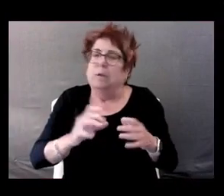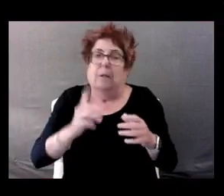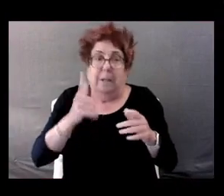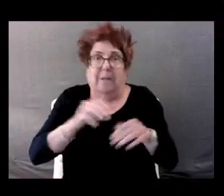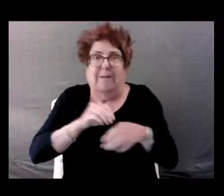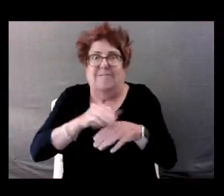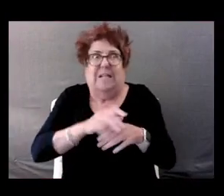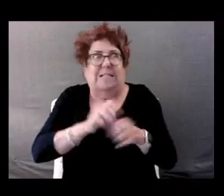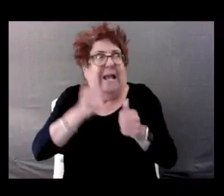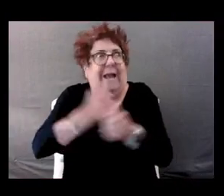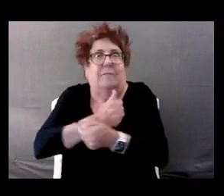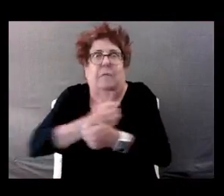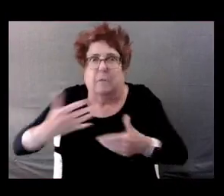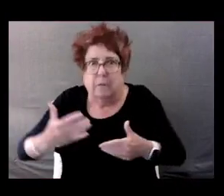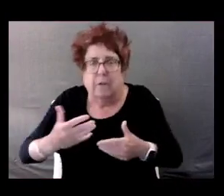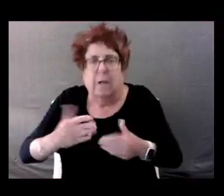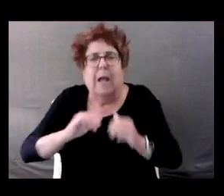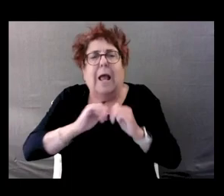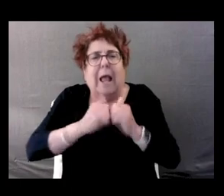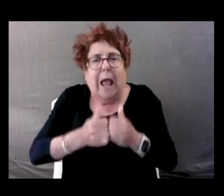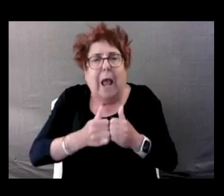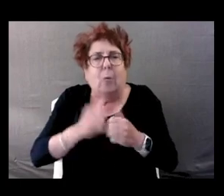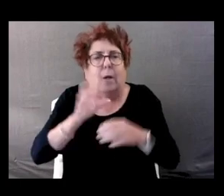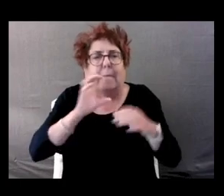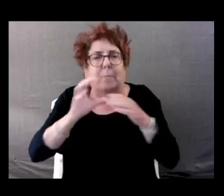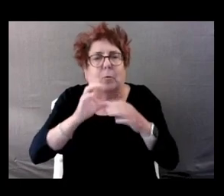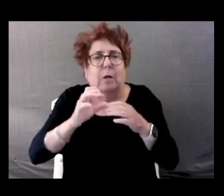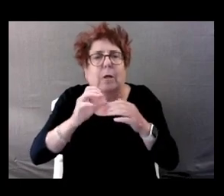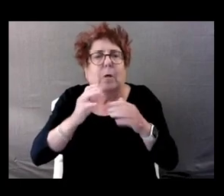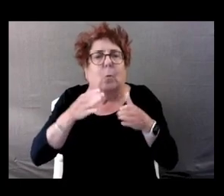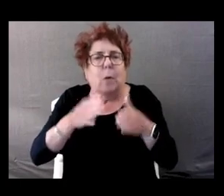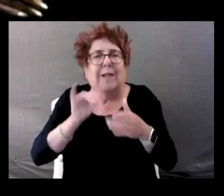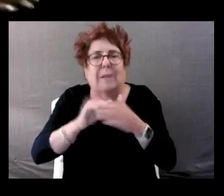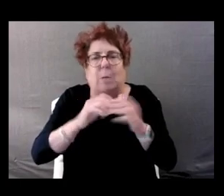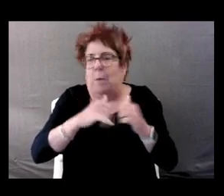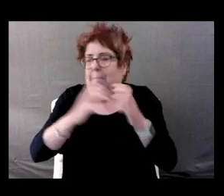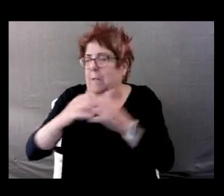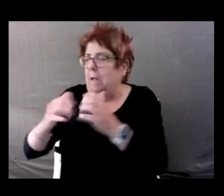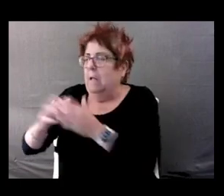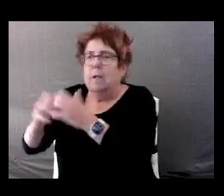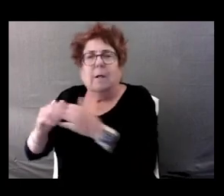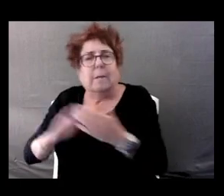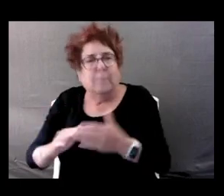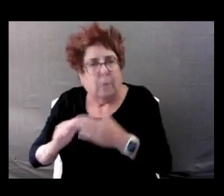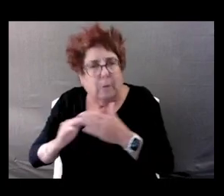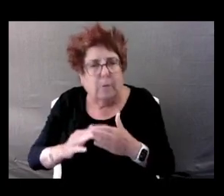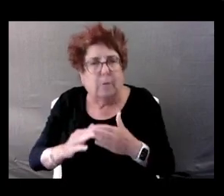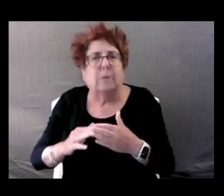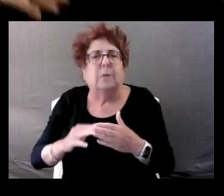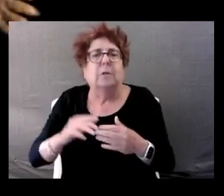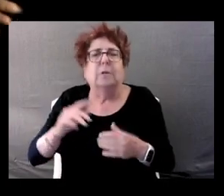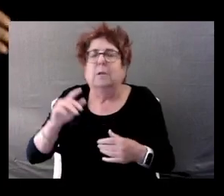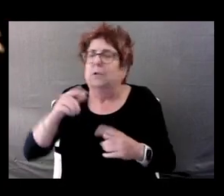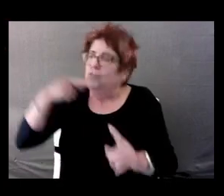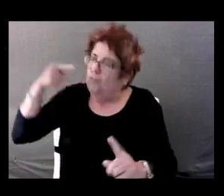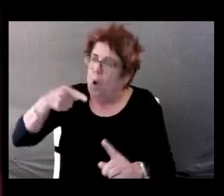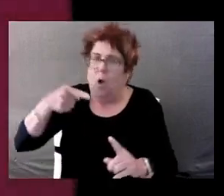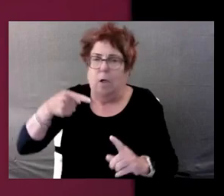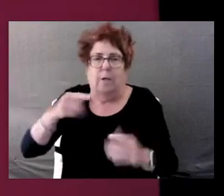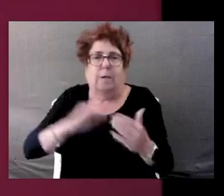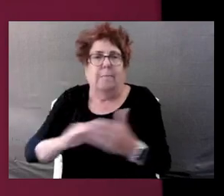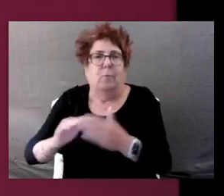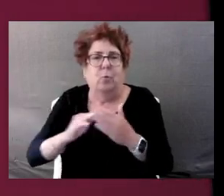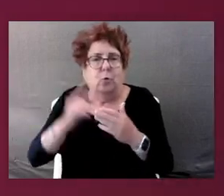such a way that we're building community? Whatever that community is, the community, your target community that you're looking at, However, how are